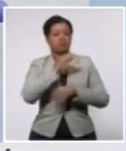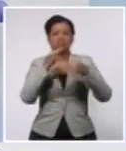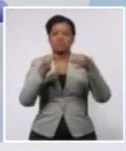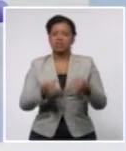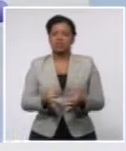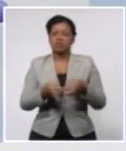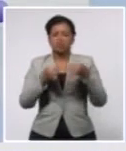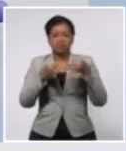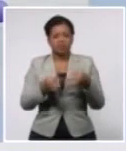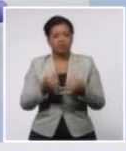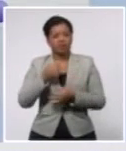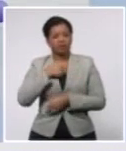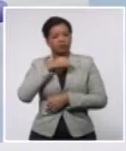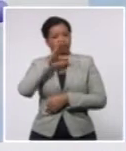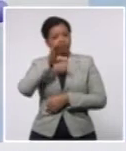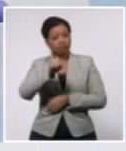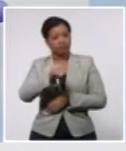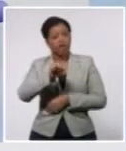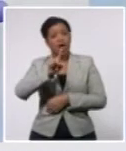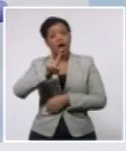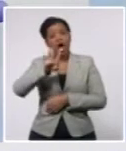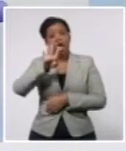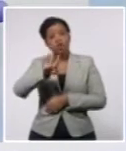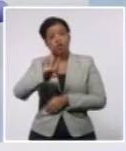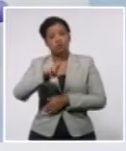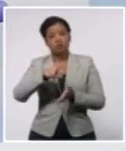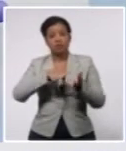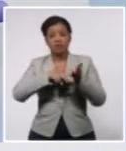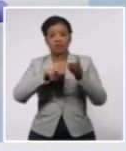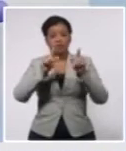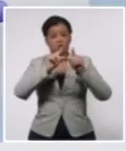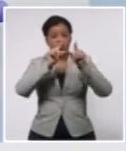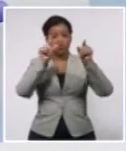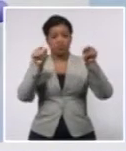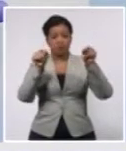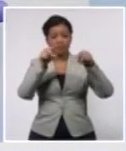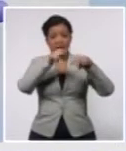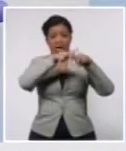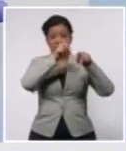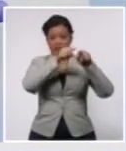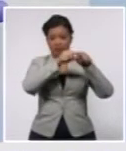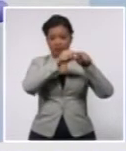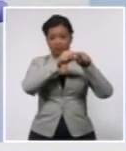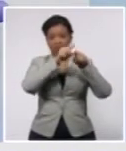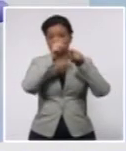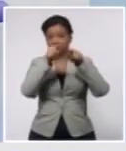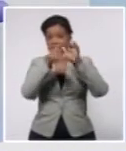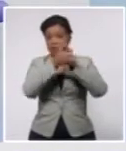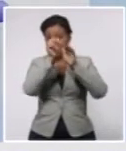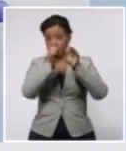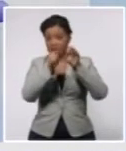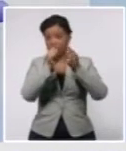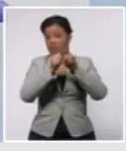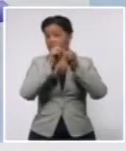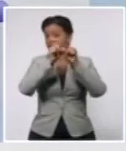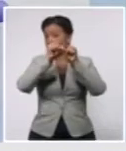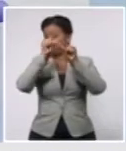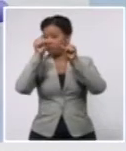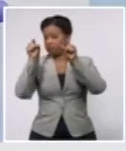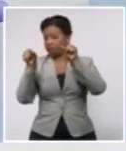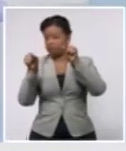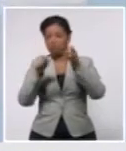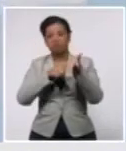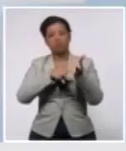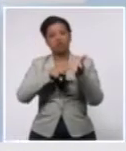yesterday, and I always reiterate that the remaining 14 provinces and the Isle